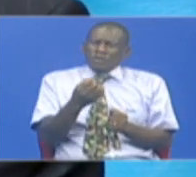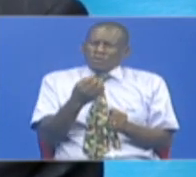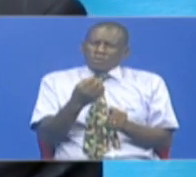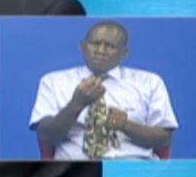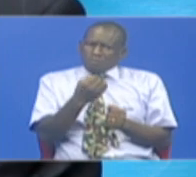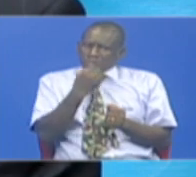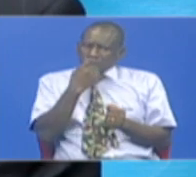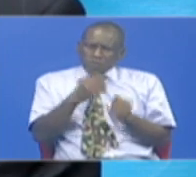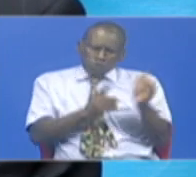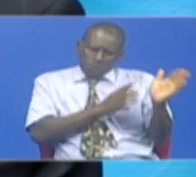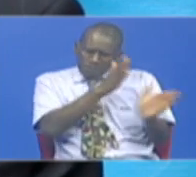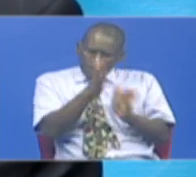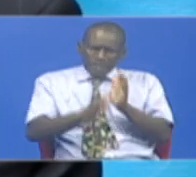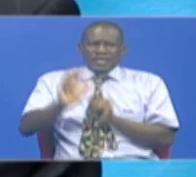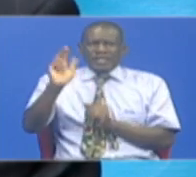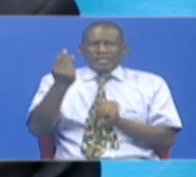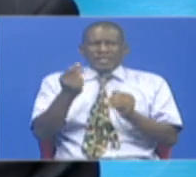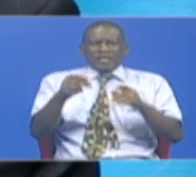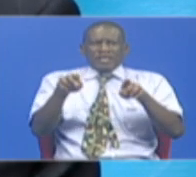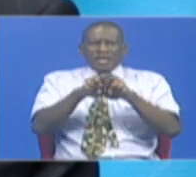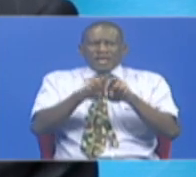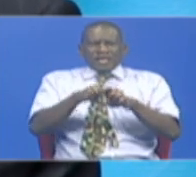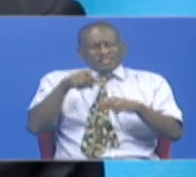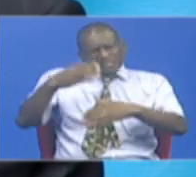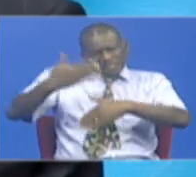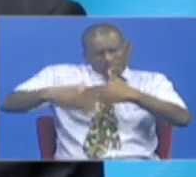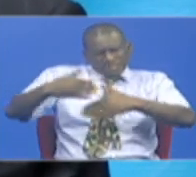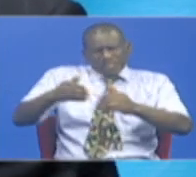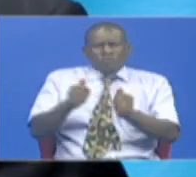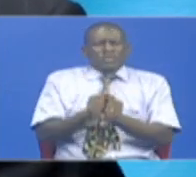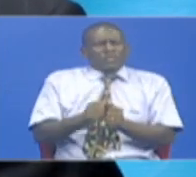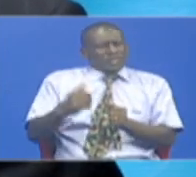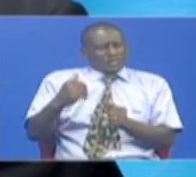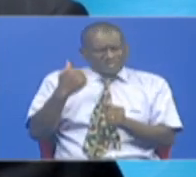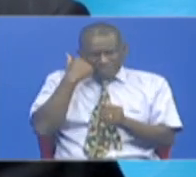in Kenya as it relates to disease outbreaks.